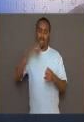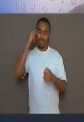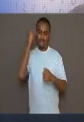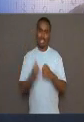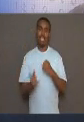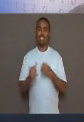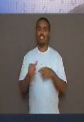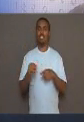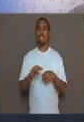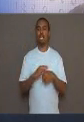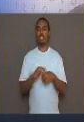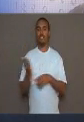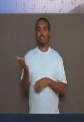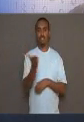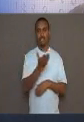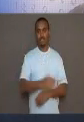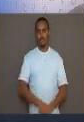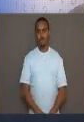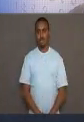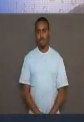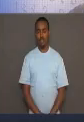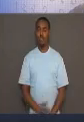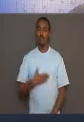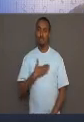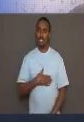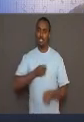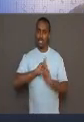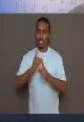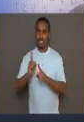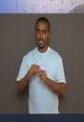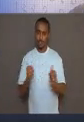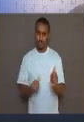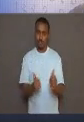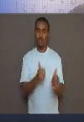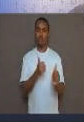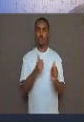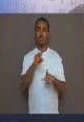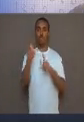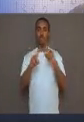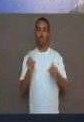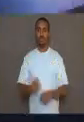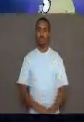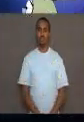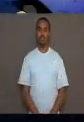last activity, everyone. Please answer the following questions.